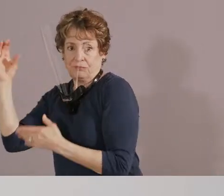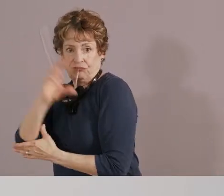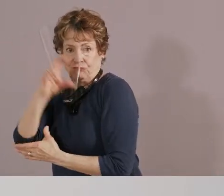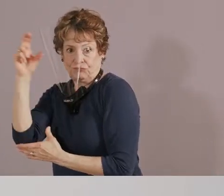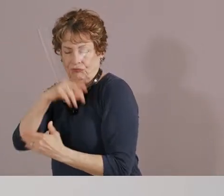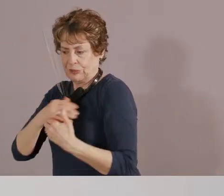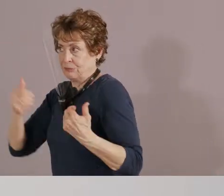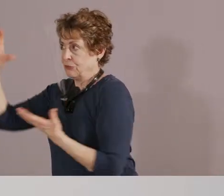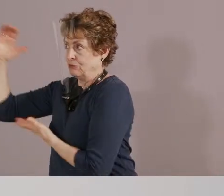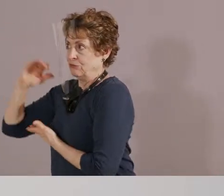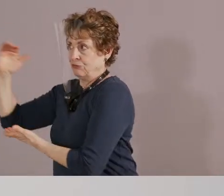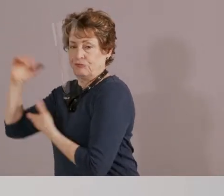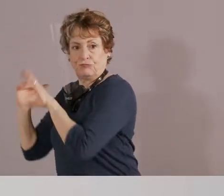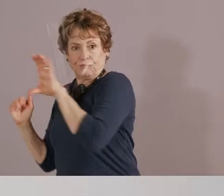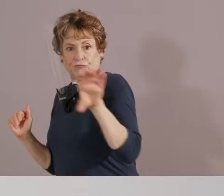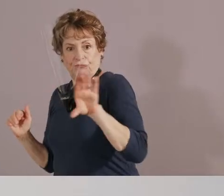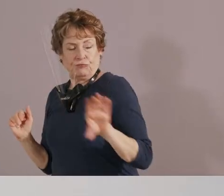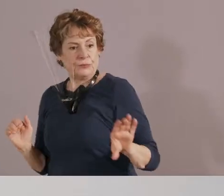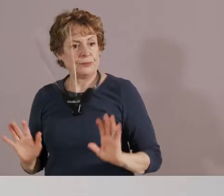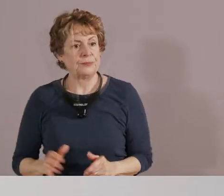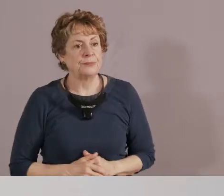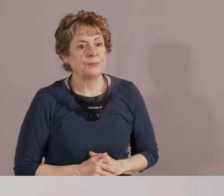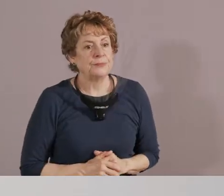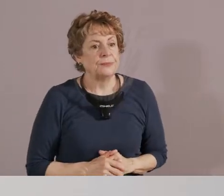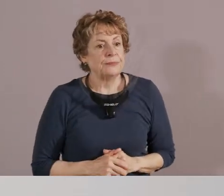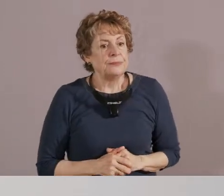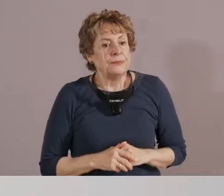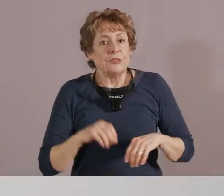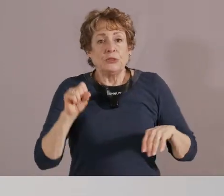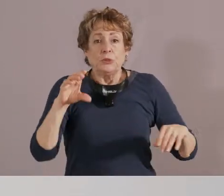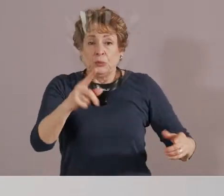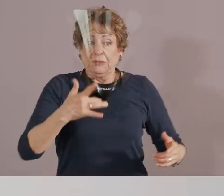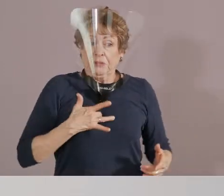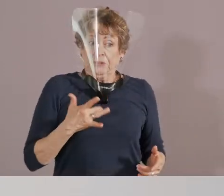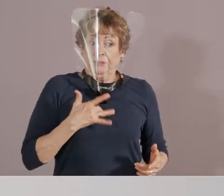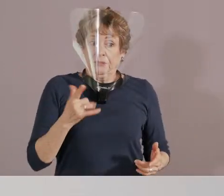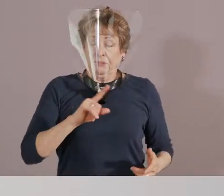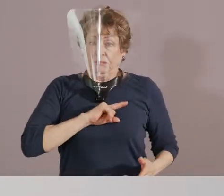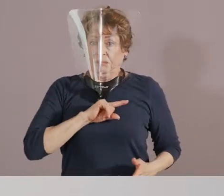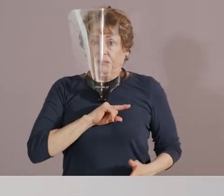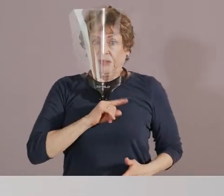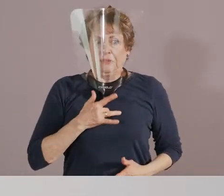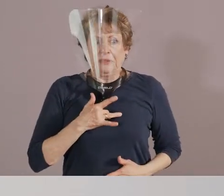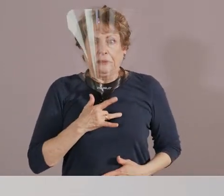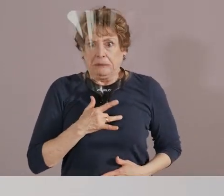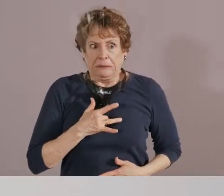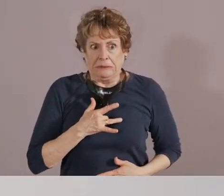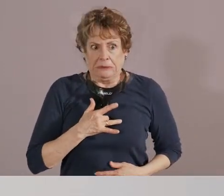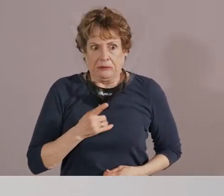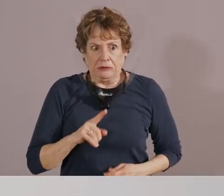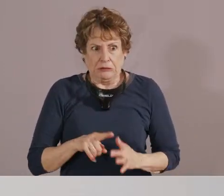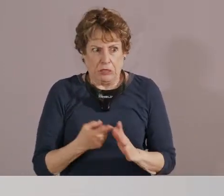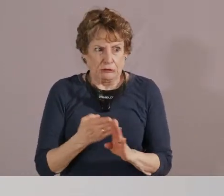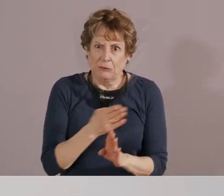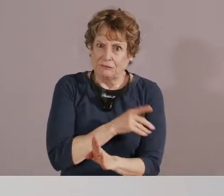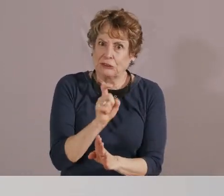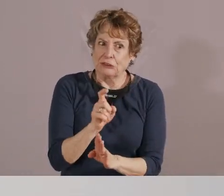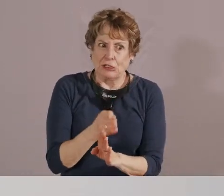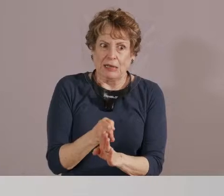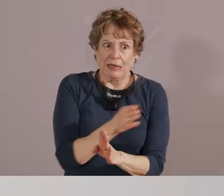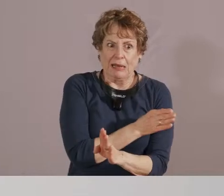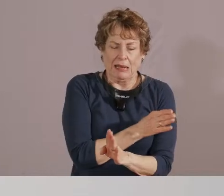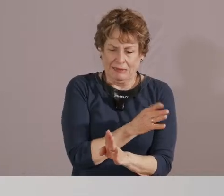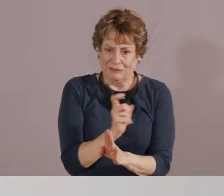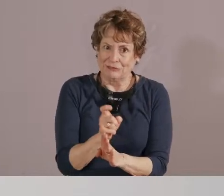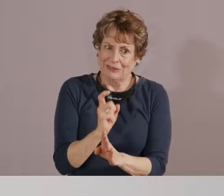it was the week before we activated the phase 2. They had just finished the long-term care facilities or the